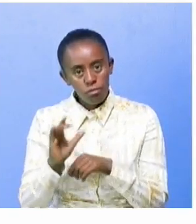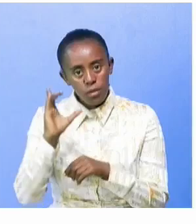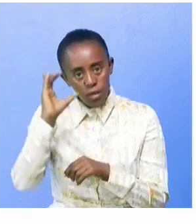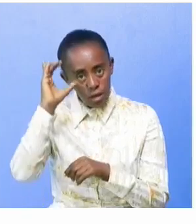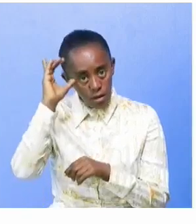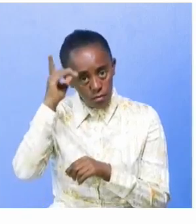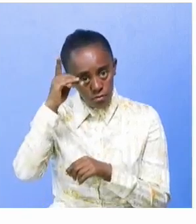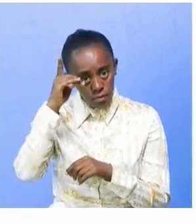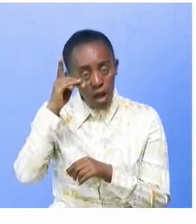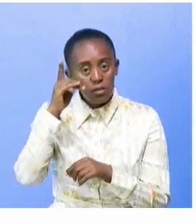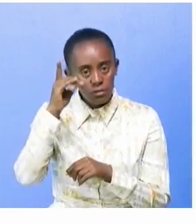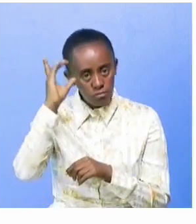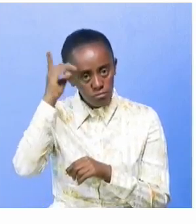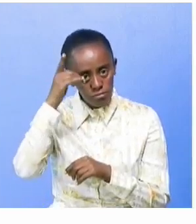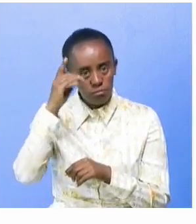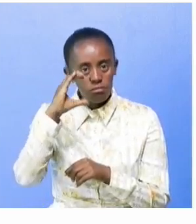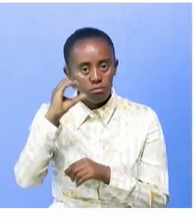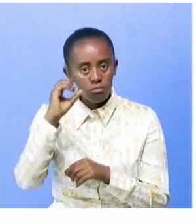cancer